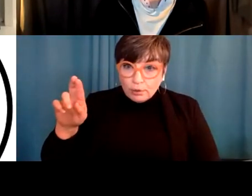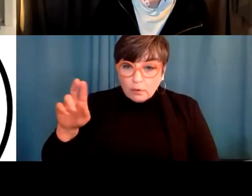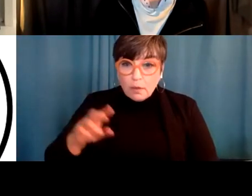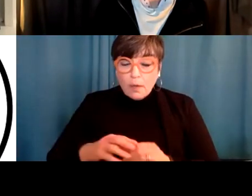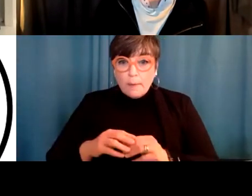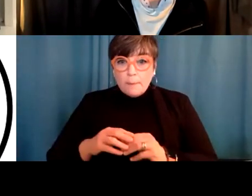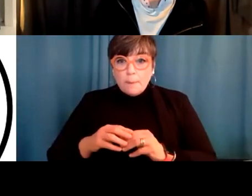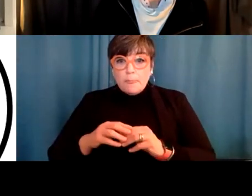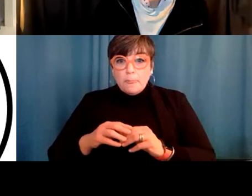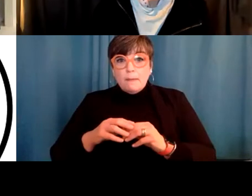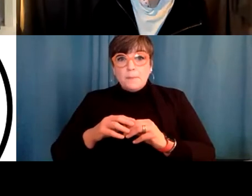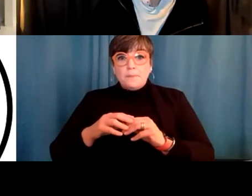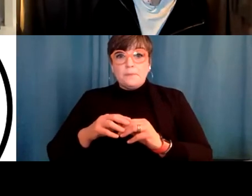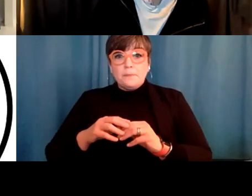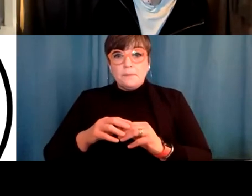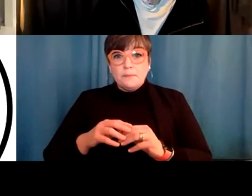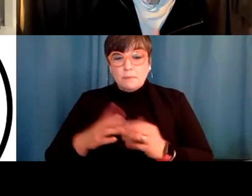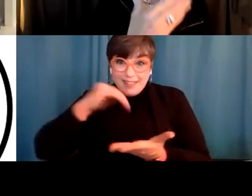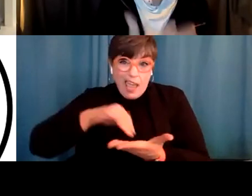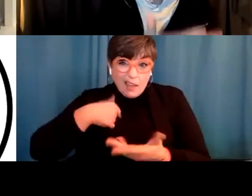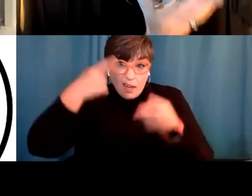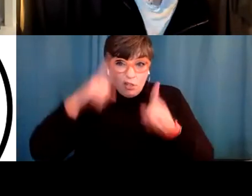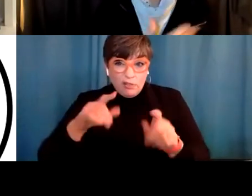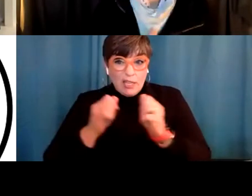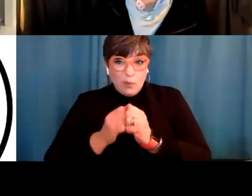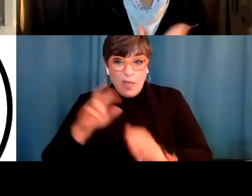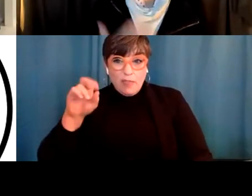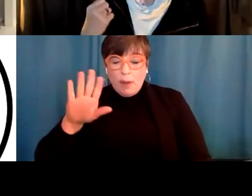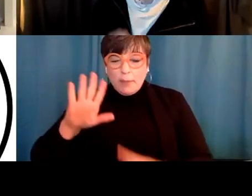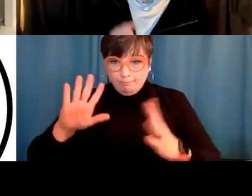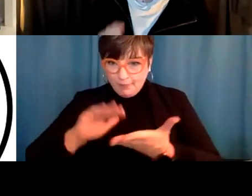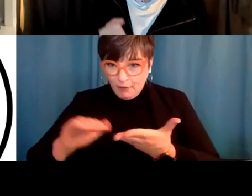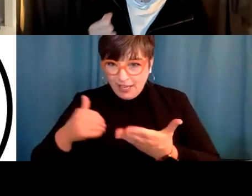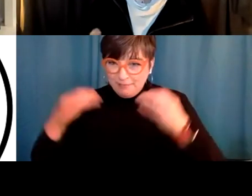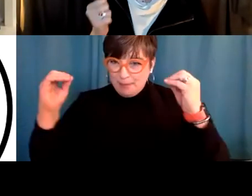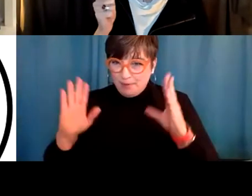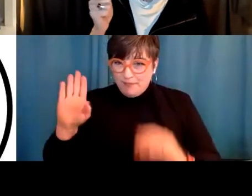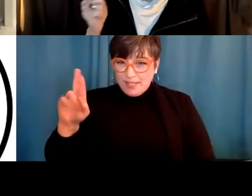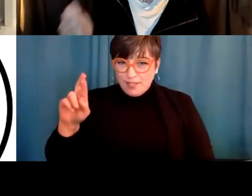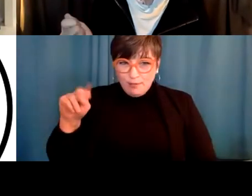And I agree with Rod, or I mean, Professor Brunson, forgive me for,